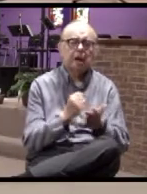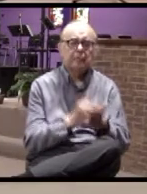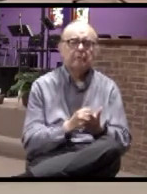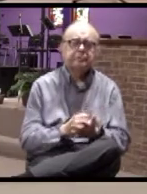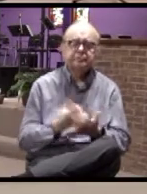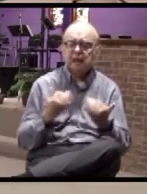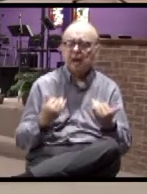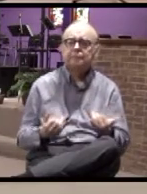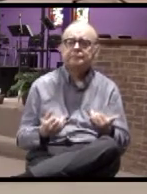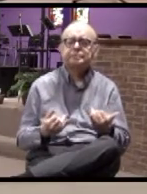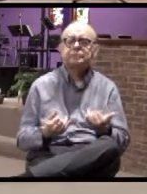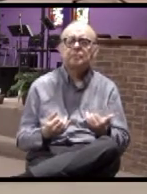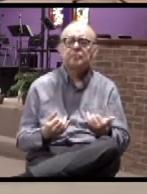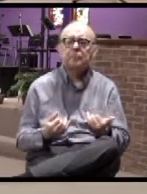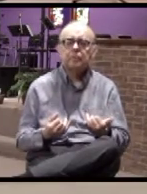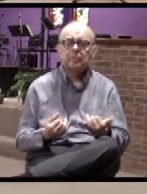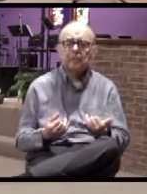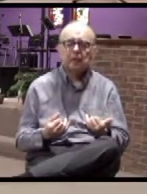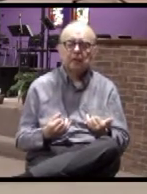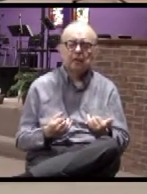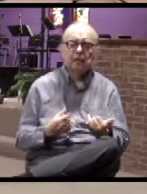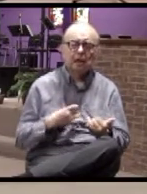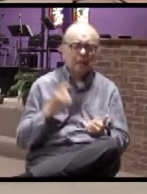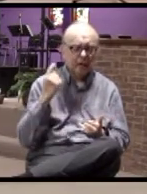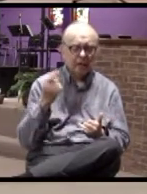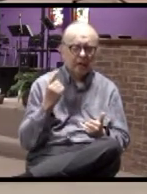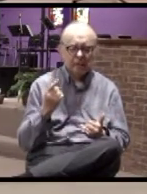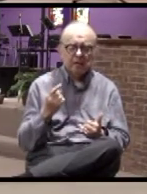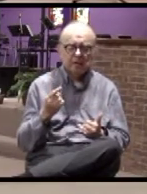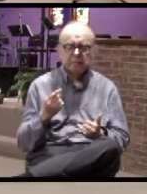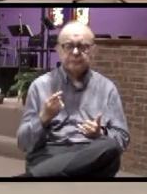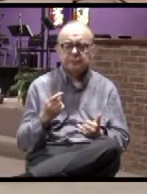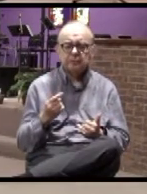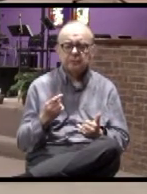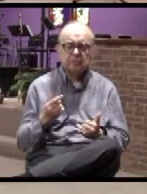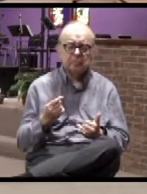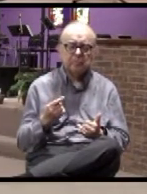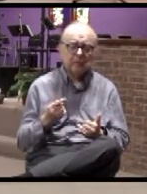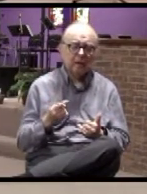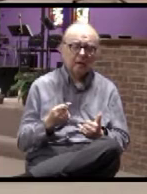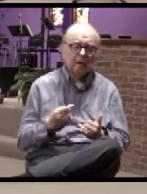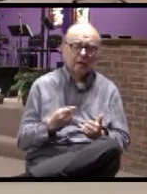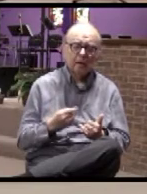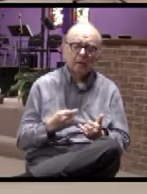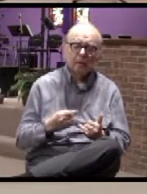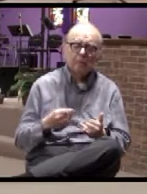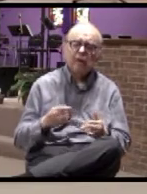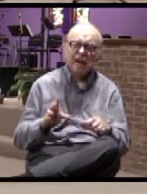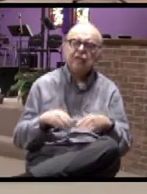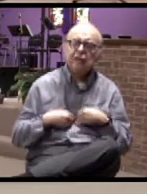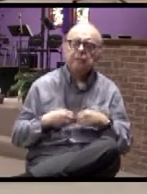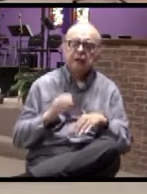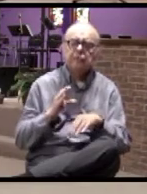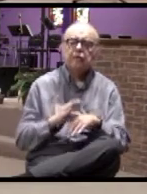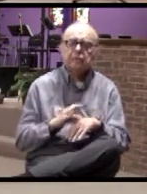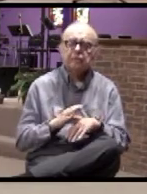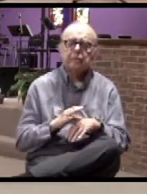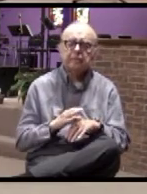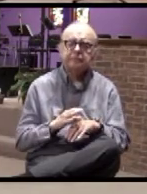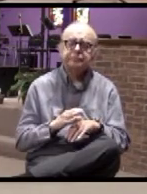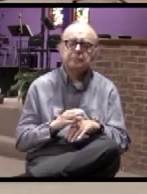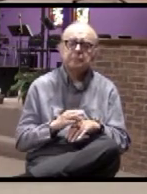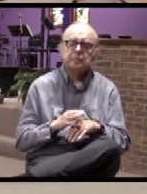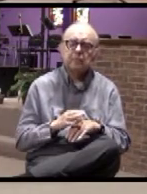Now, I like to think that we're a pretty welcome and accepting church.